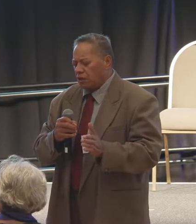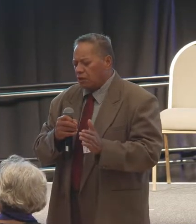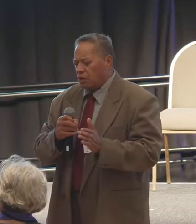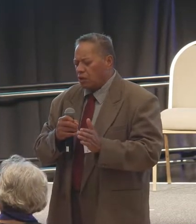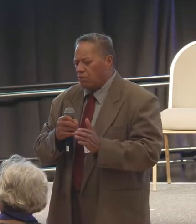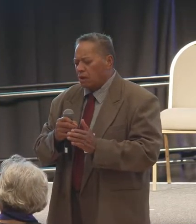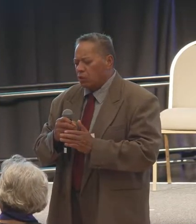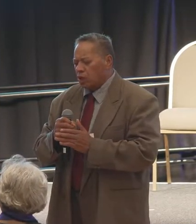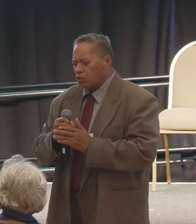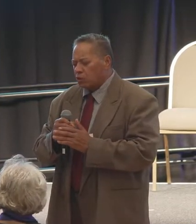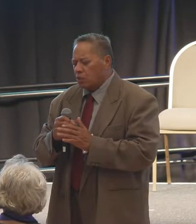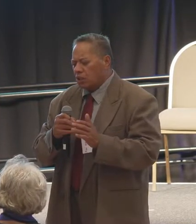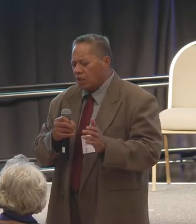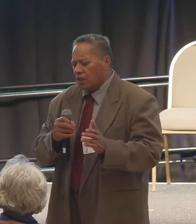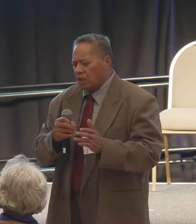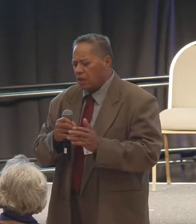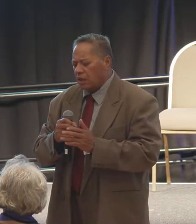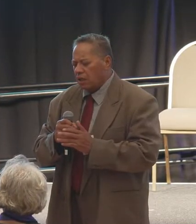foreign